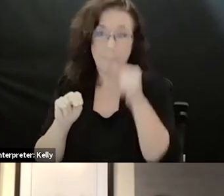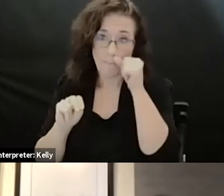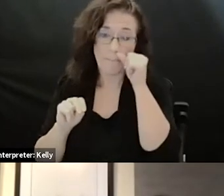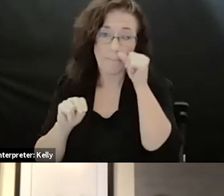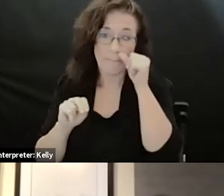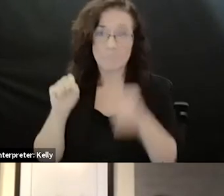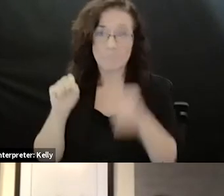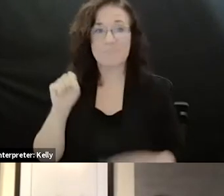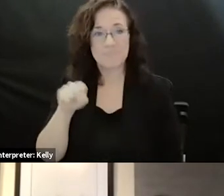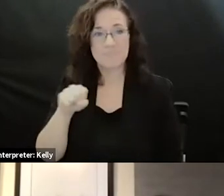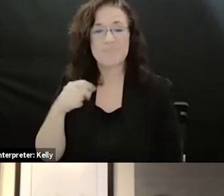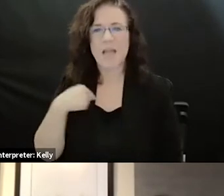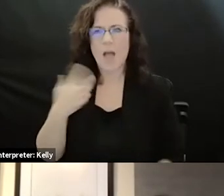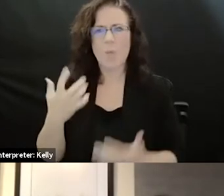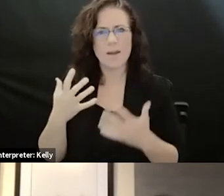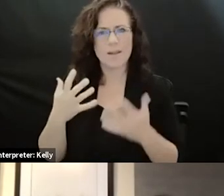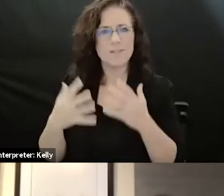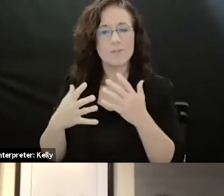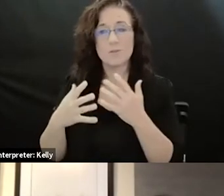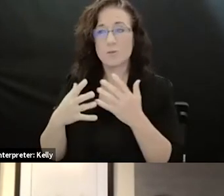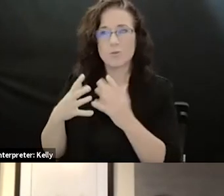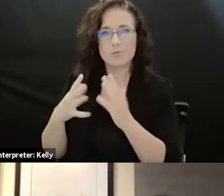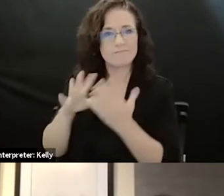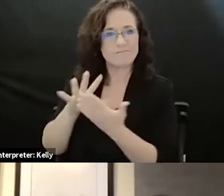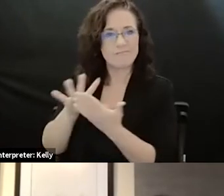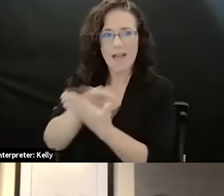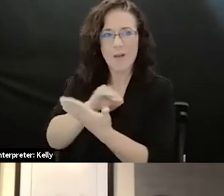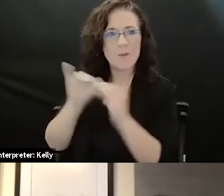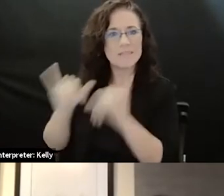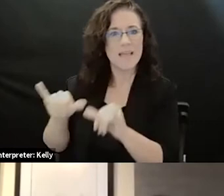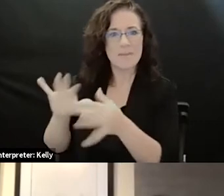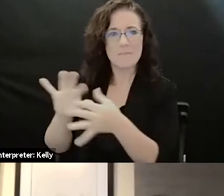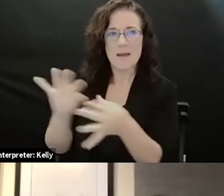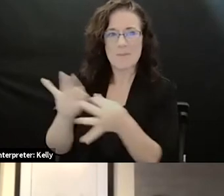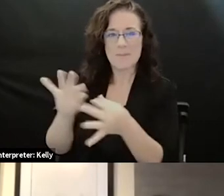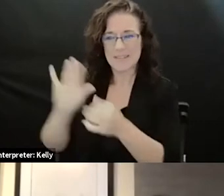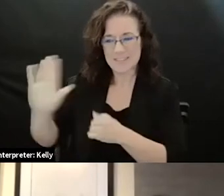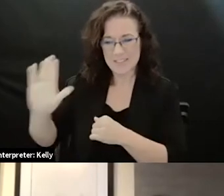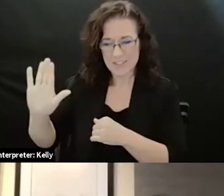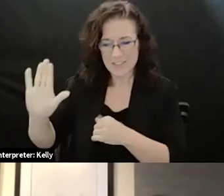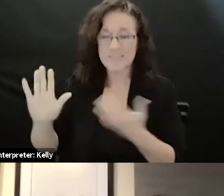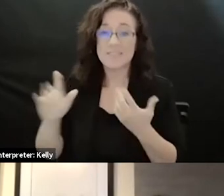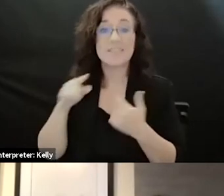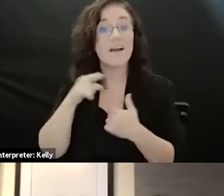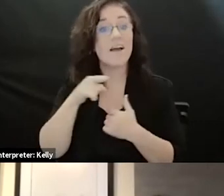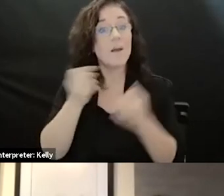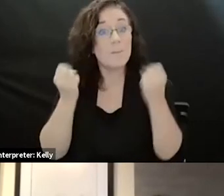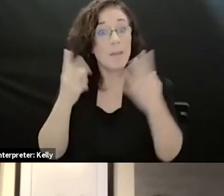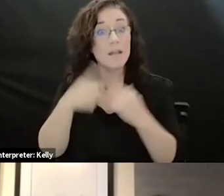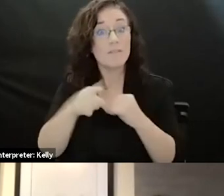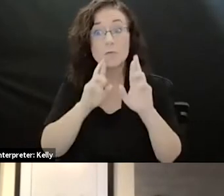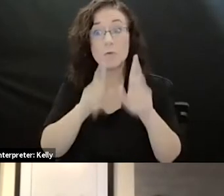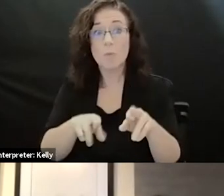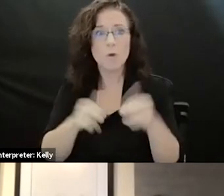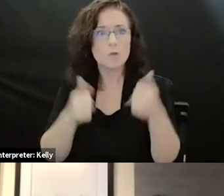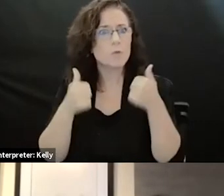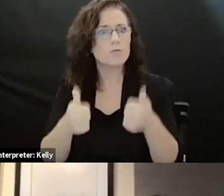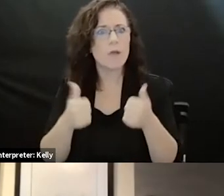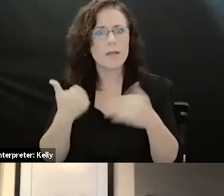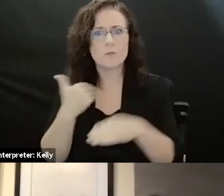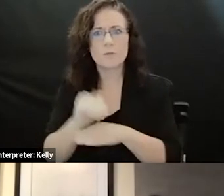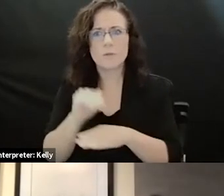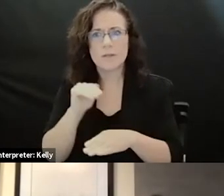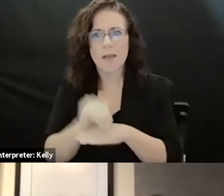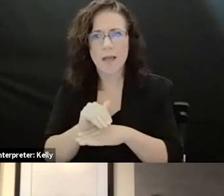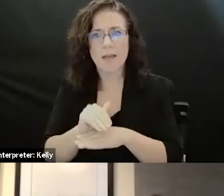munoz's uh comments all of those things that said with regards to this is a very uh comprehensive report tonight updated report given the